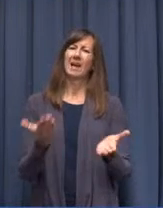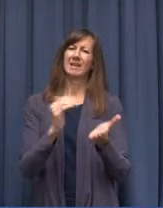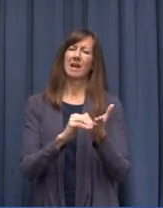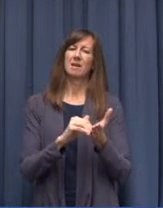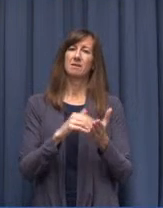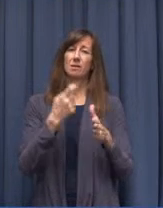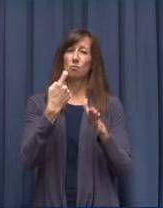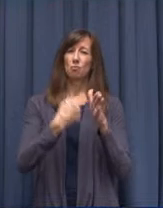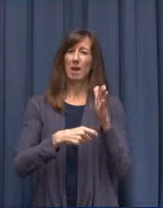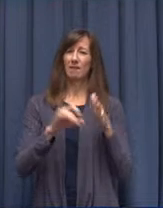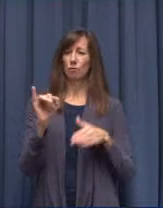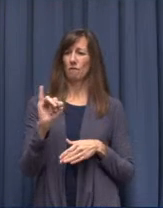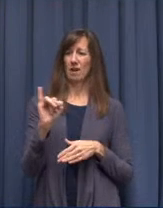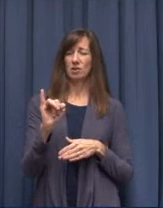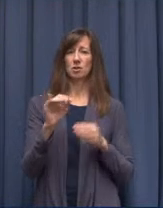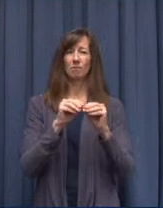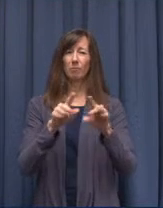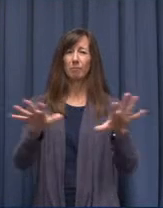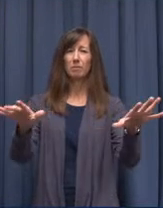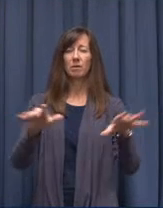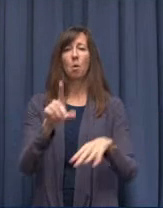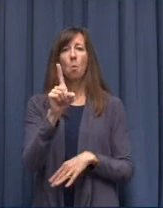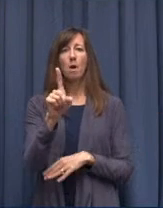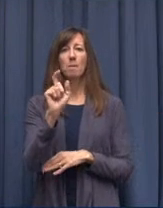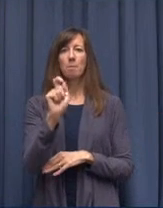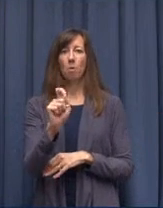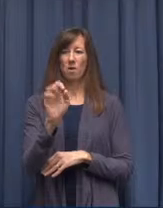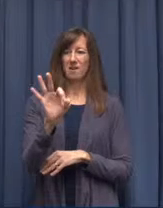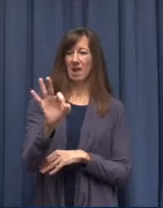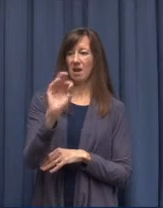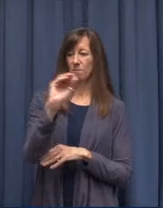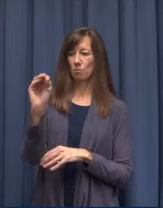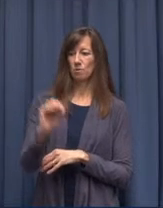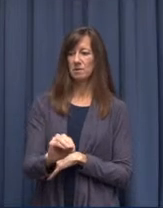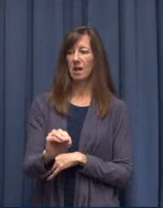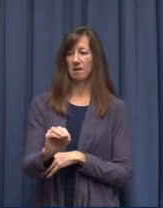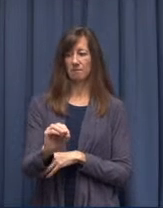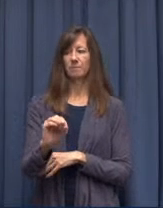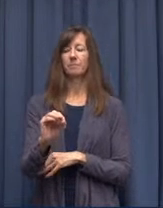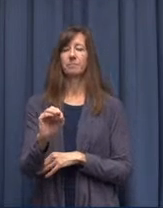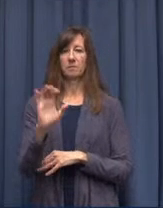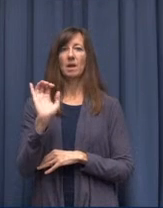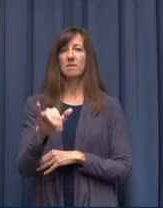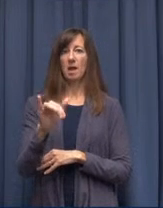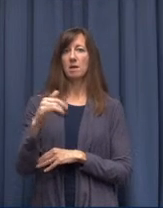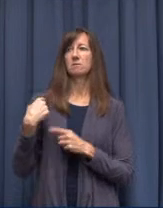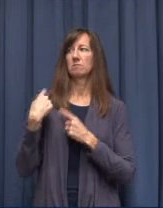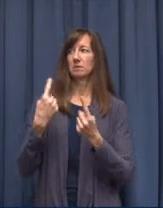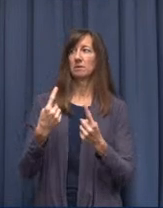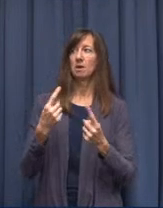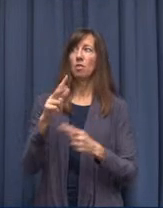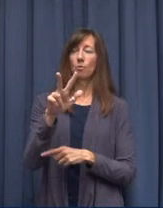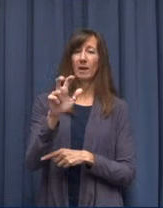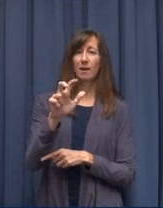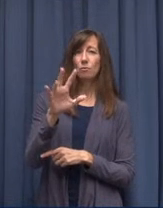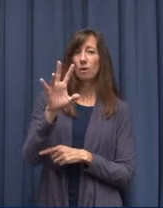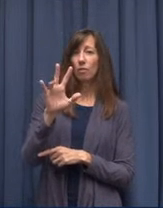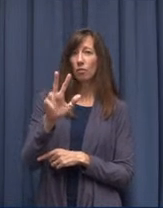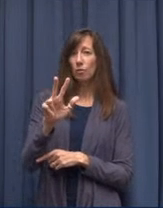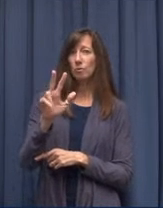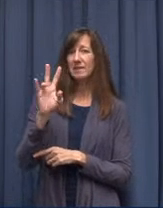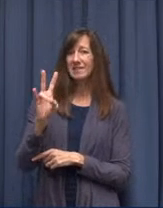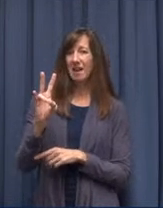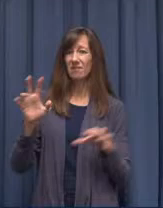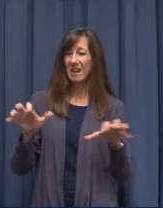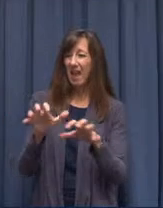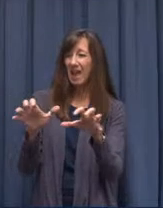1.91% new positivity rate in the last 24 hours. That is a wake-up call. 337 active cases, the highest we've been